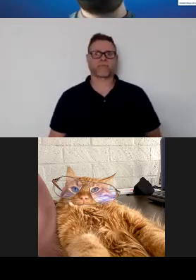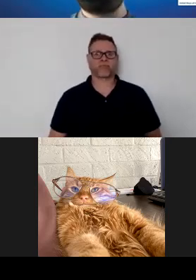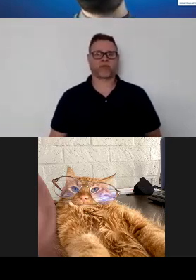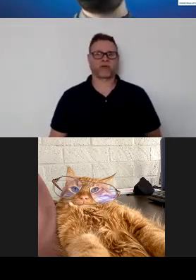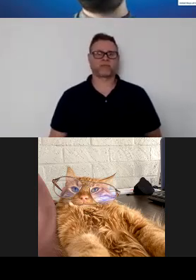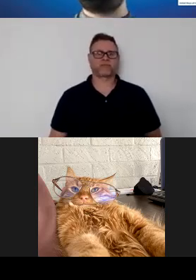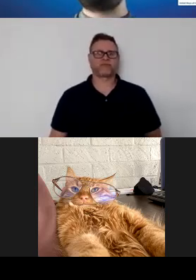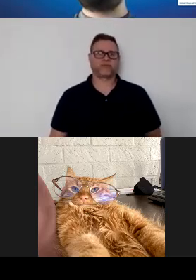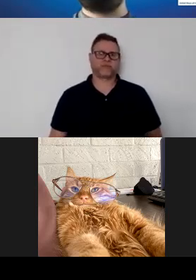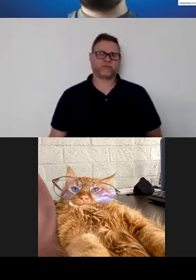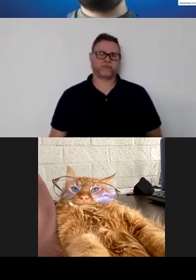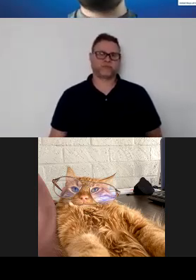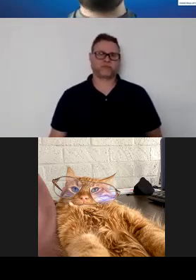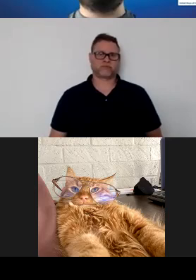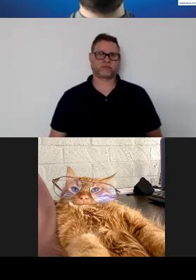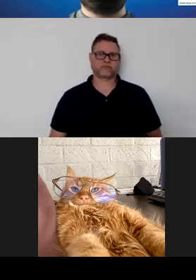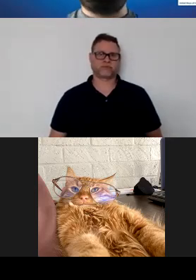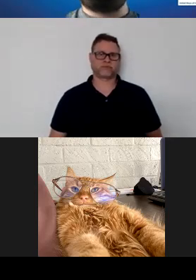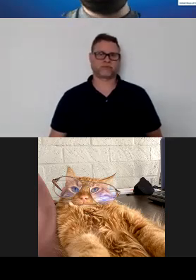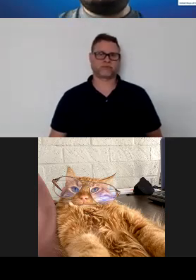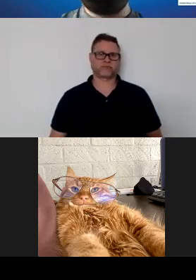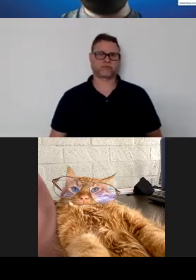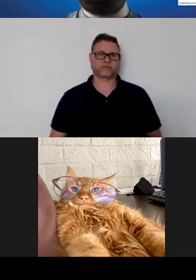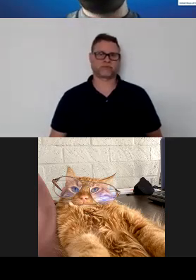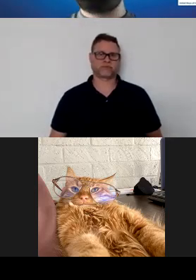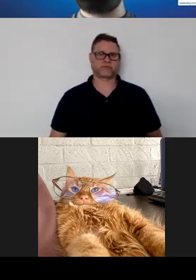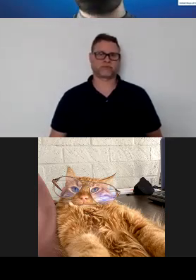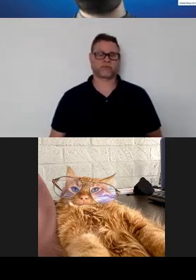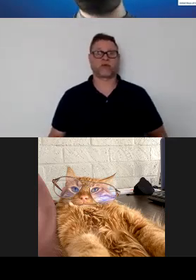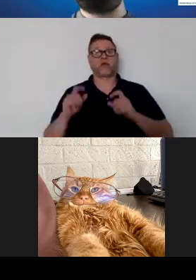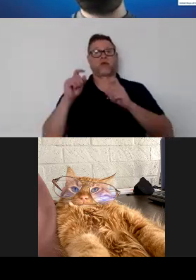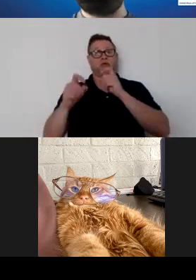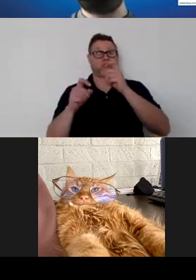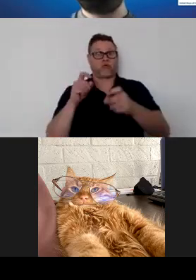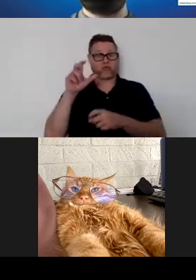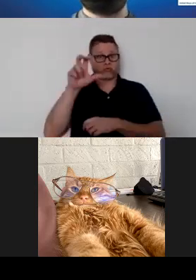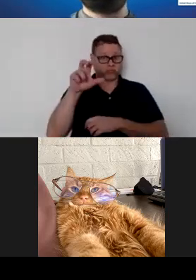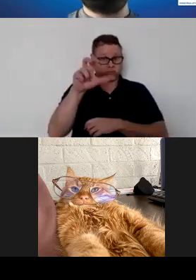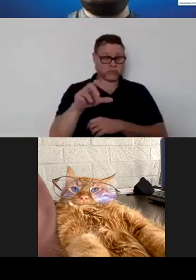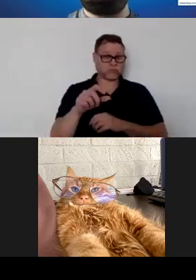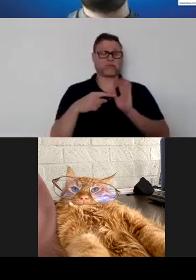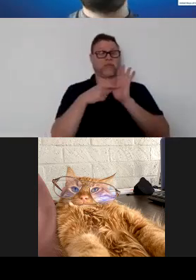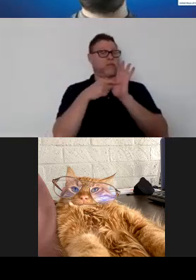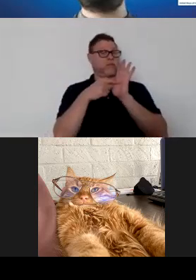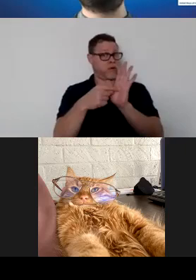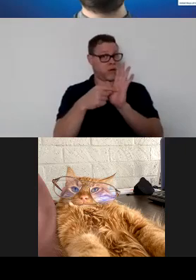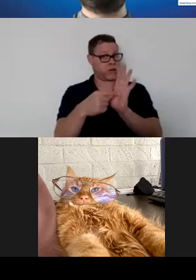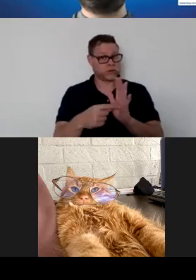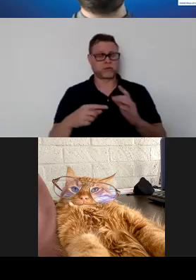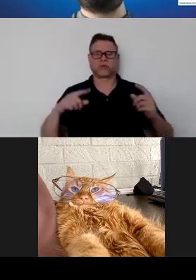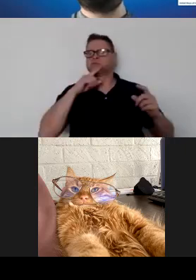grant application itself for community schools and the models are just 2 really